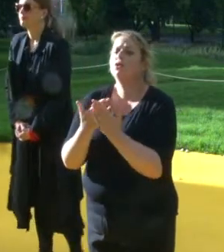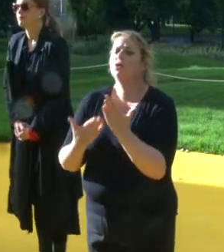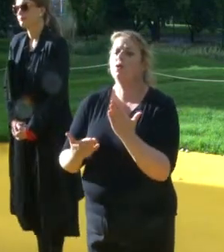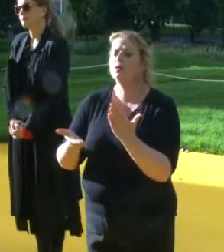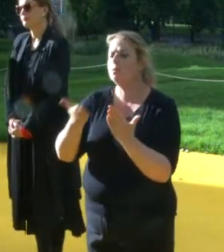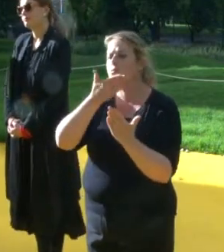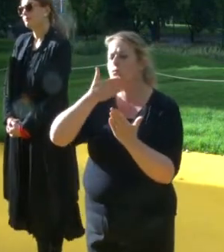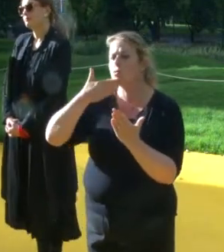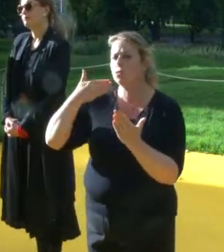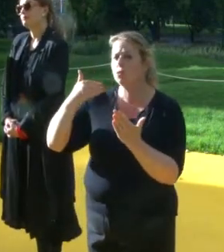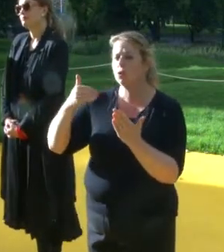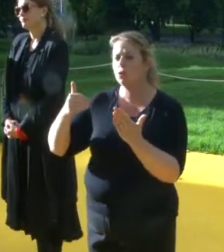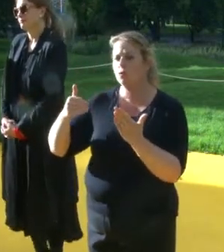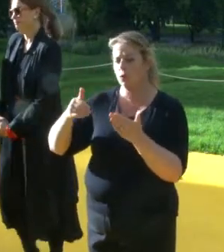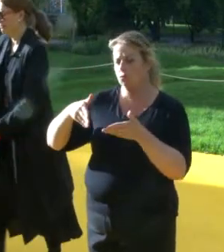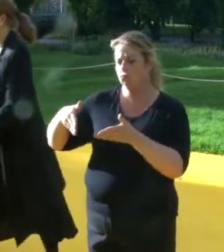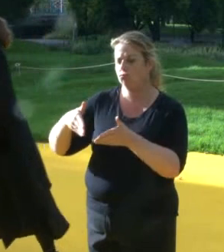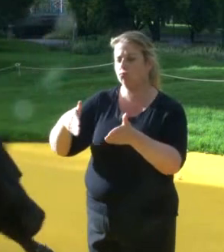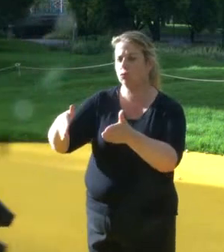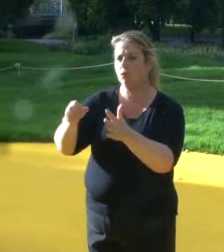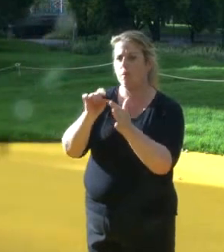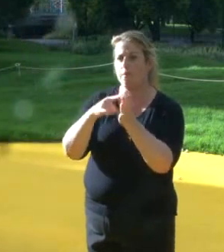beautiful banks of the Parramatta River.